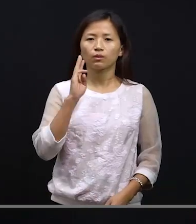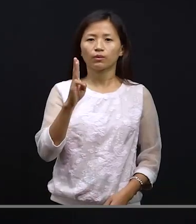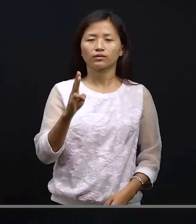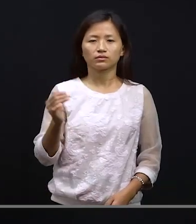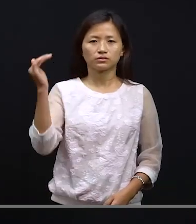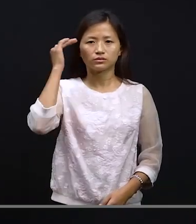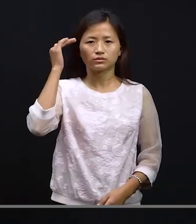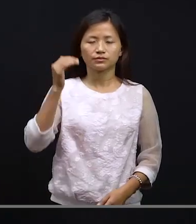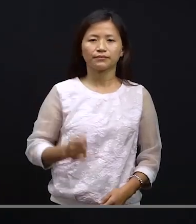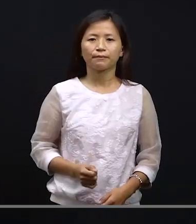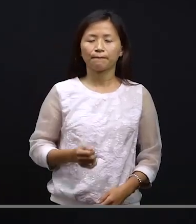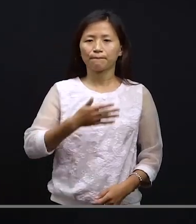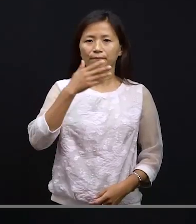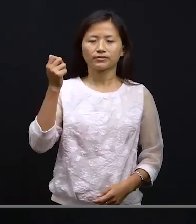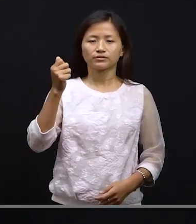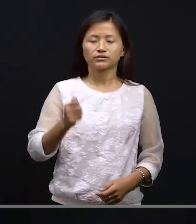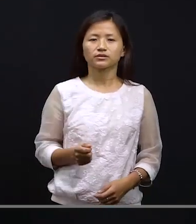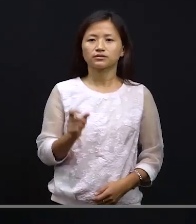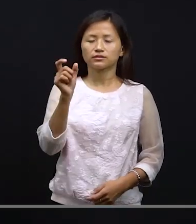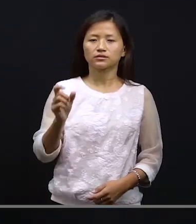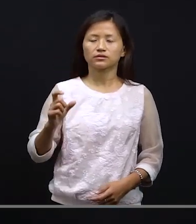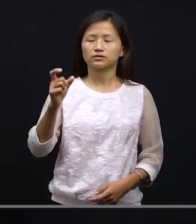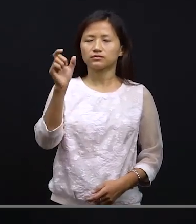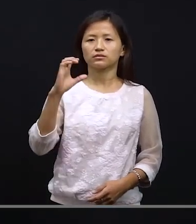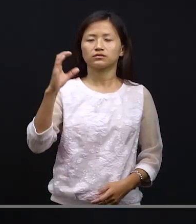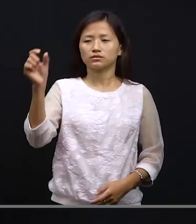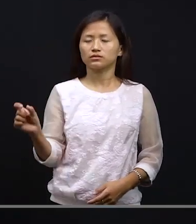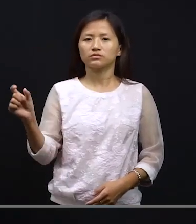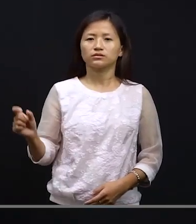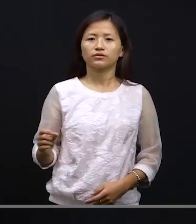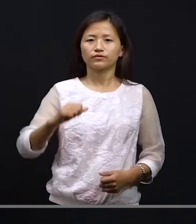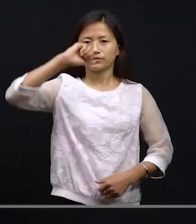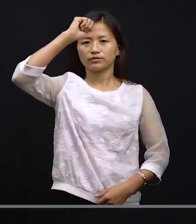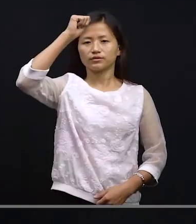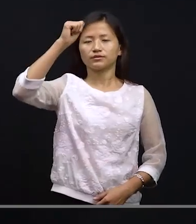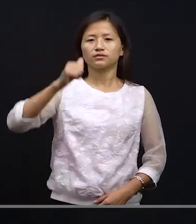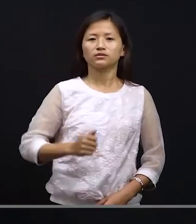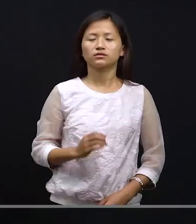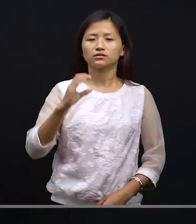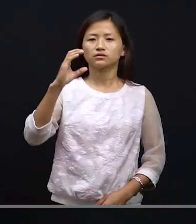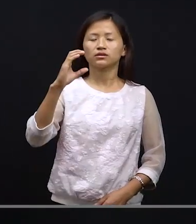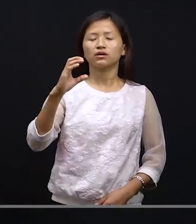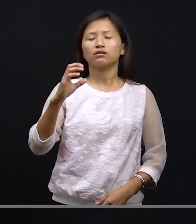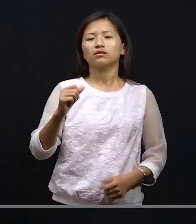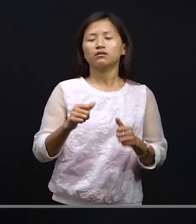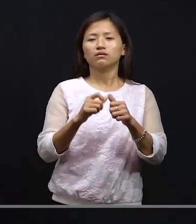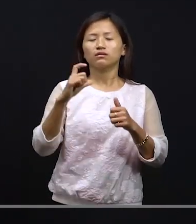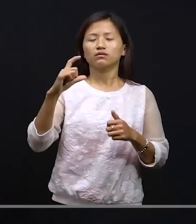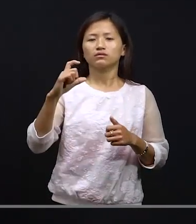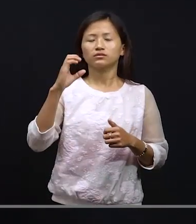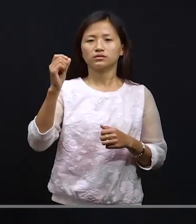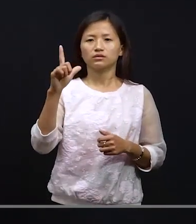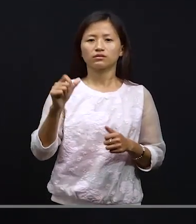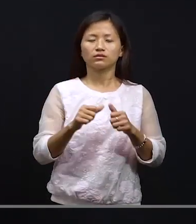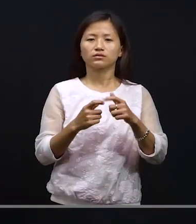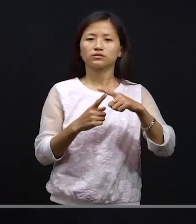known because he was a very patriotic citizen of India. He was originally from Kolkata, and then during the freedom